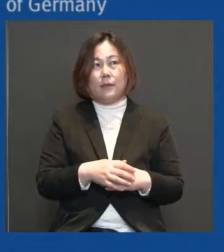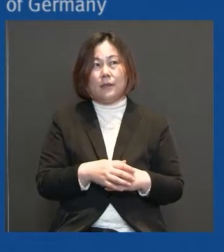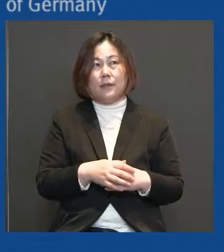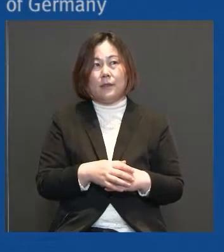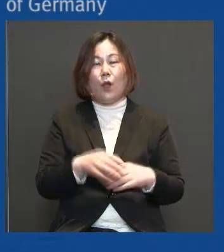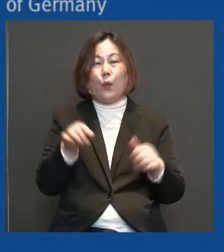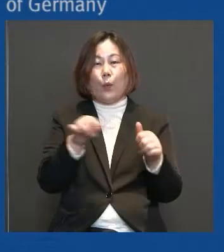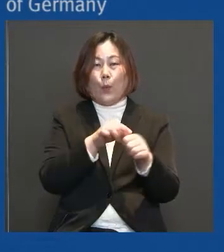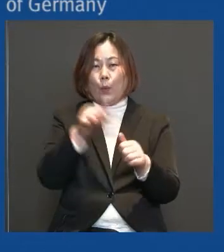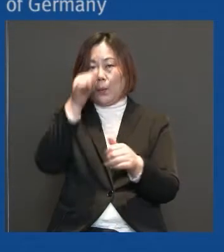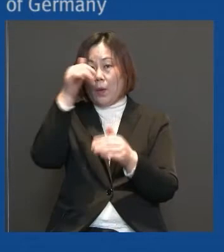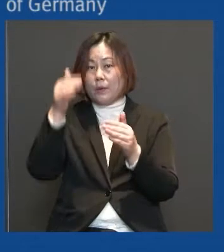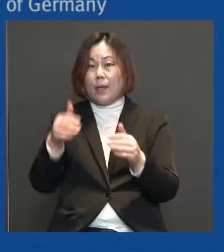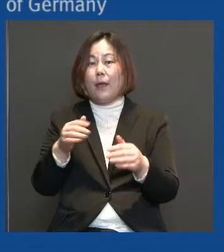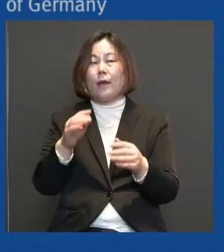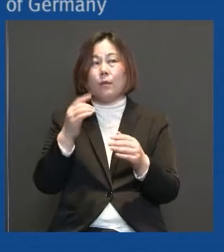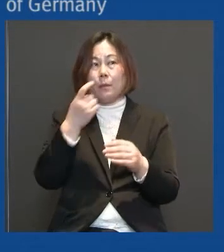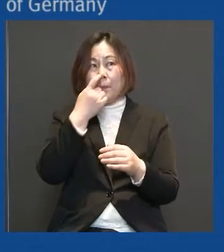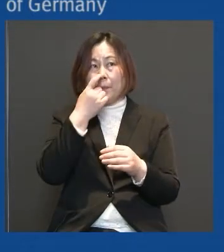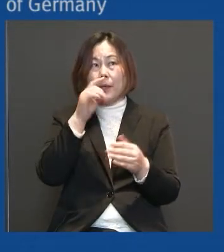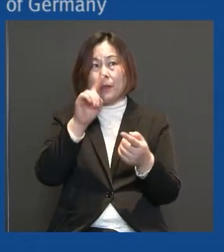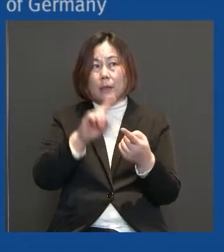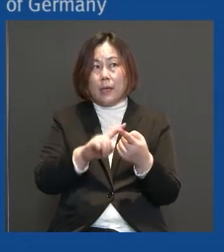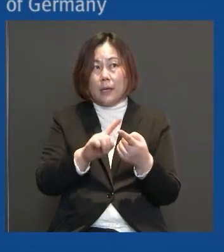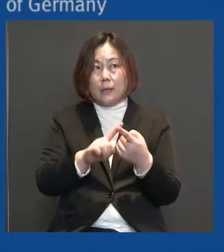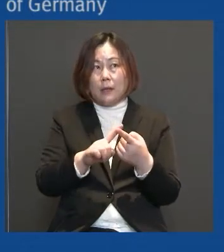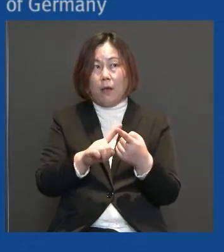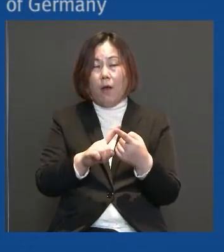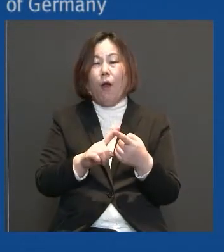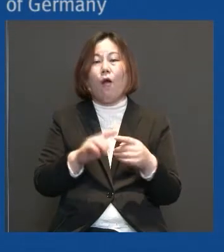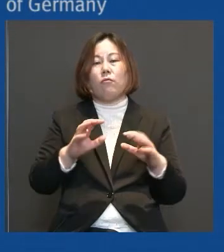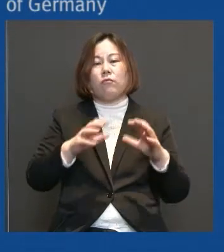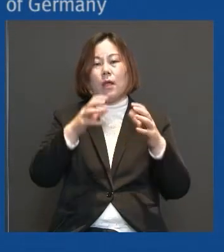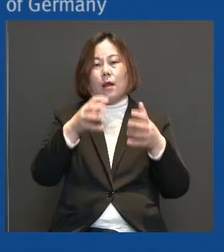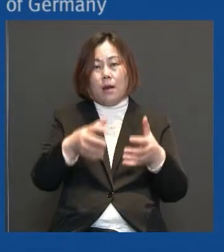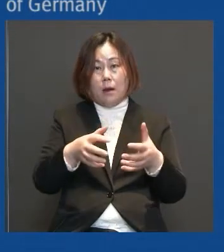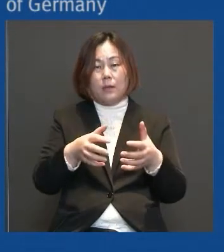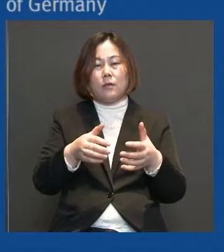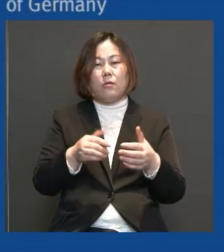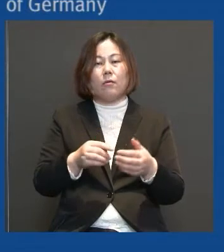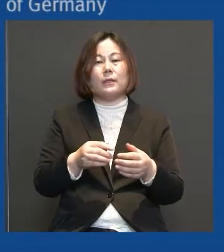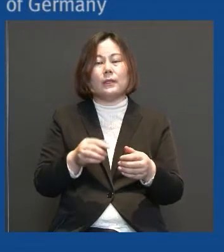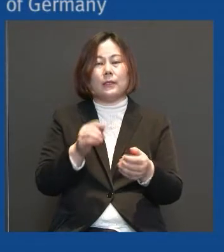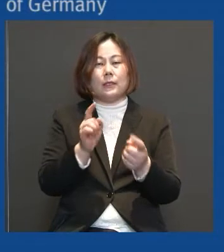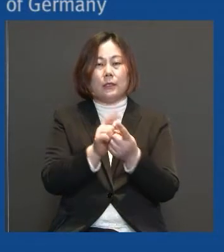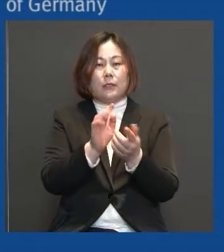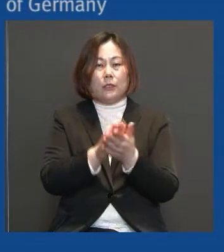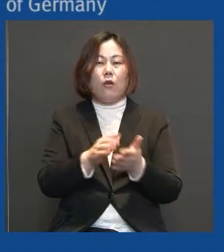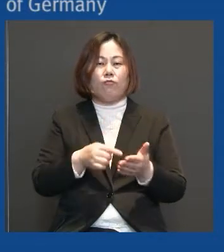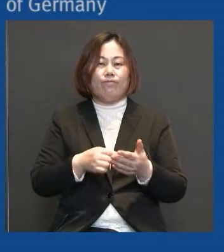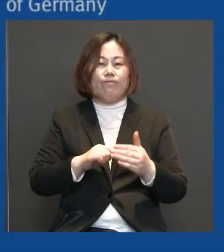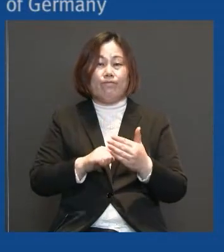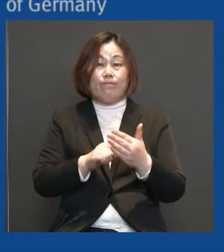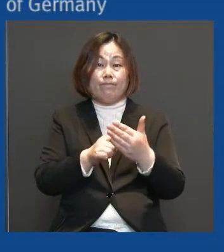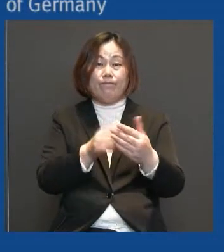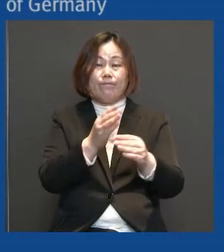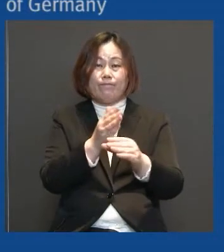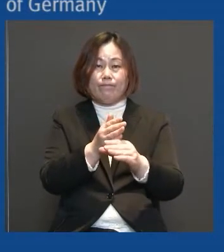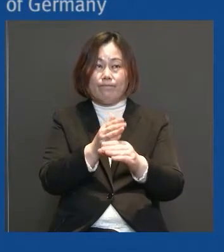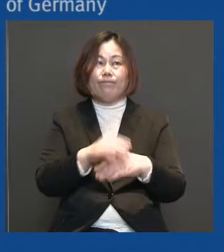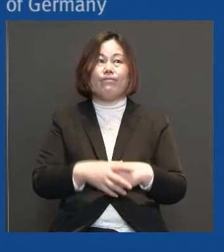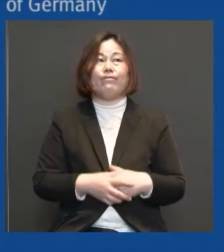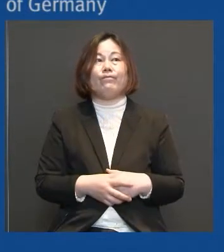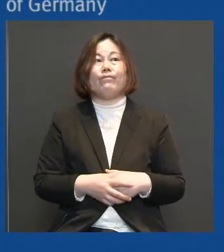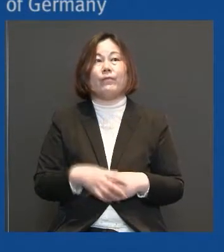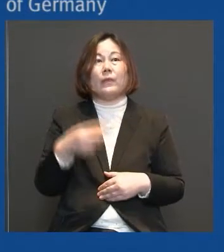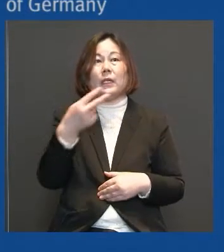digitization on national level, but also on the EU level. Germany used its presidency of the Council of the EU till December